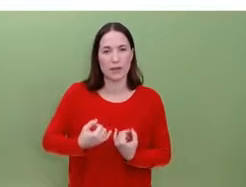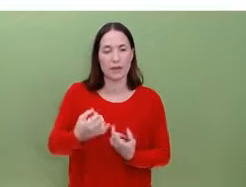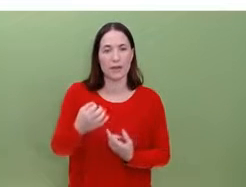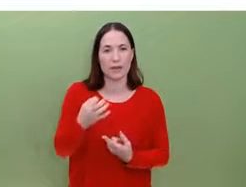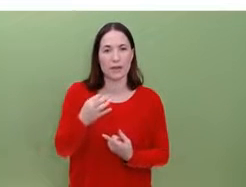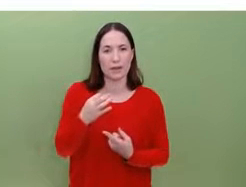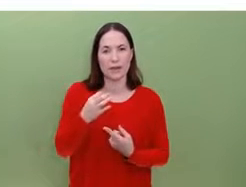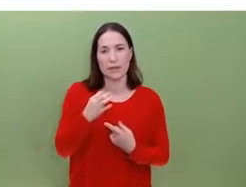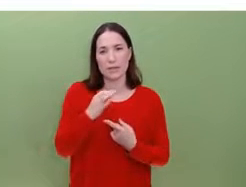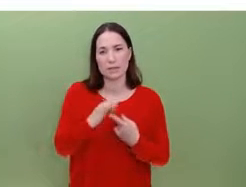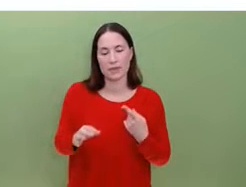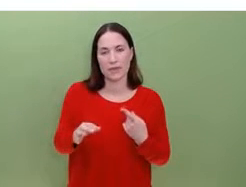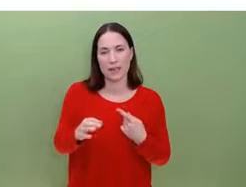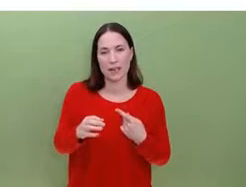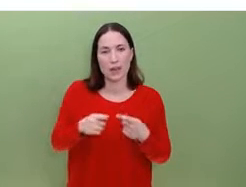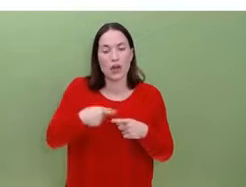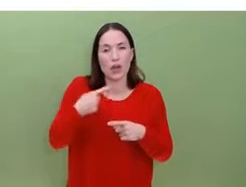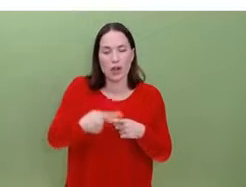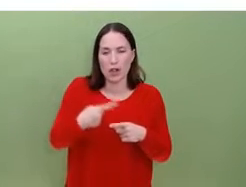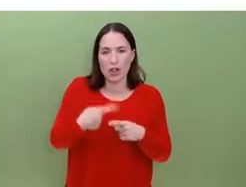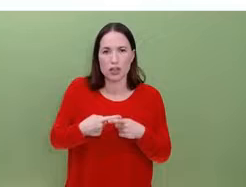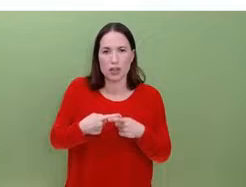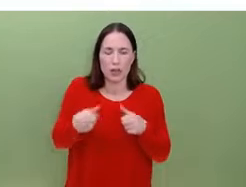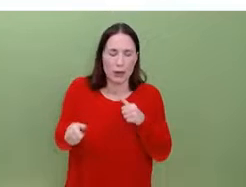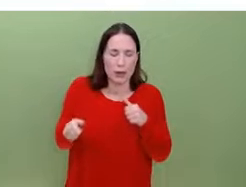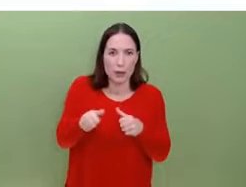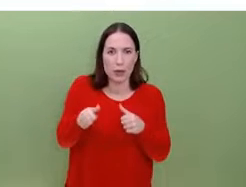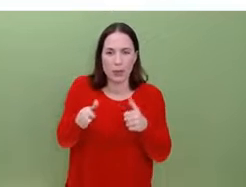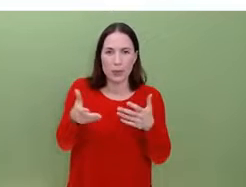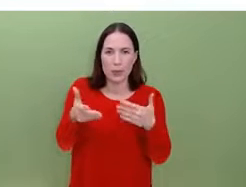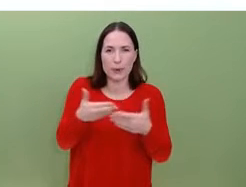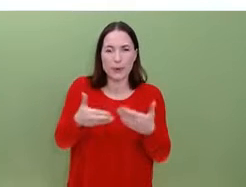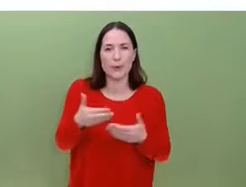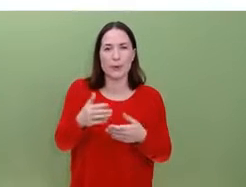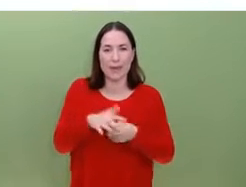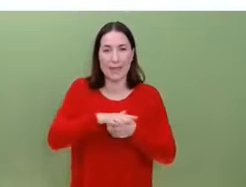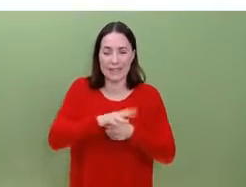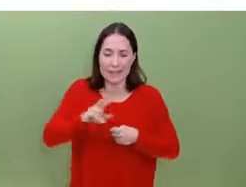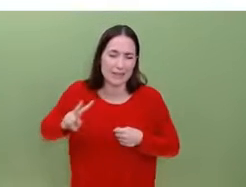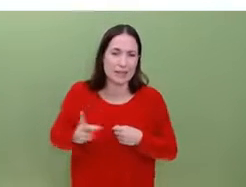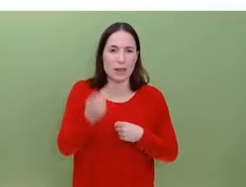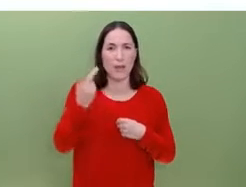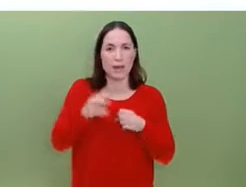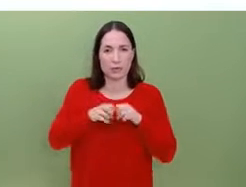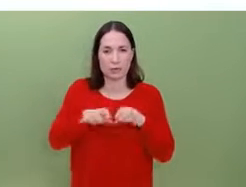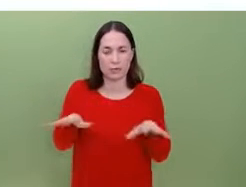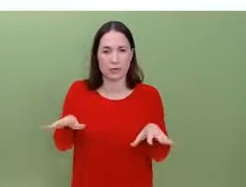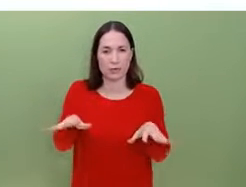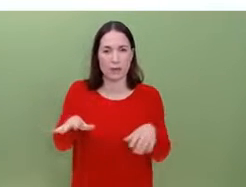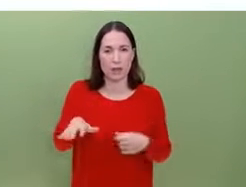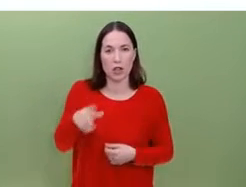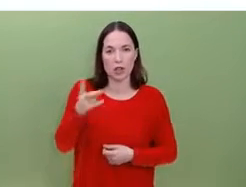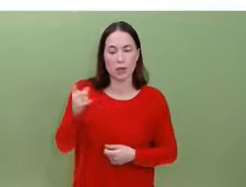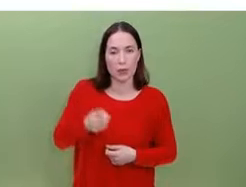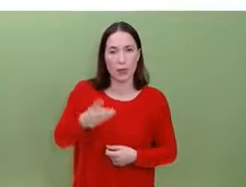urgent cases, acute cases, doubled in prevalence, and 2/3 of non-urgent cases.